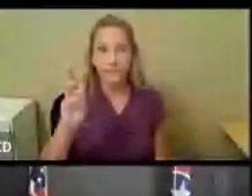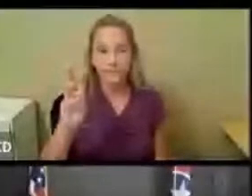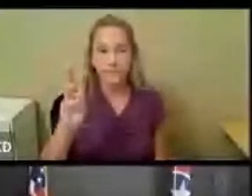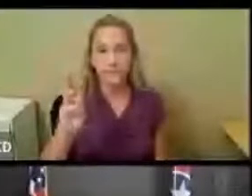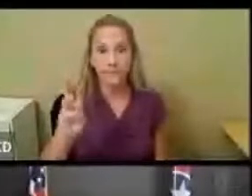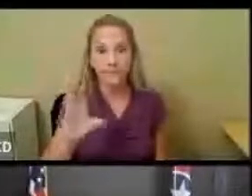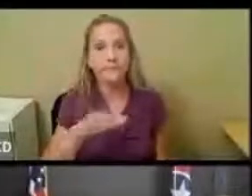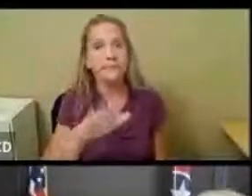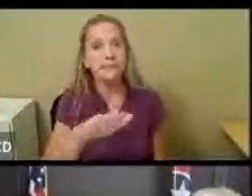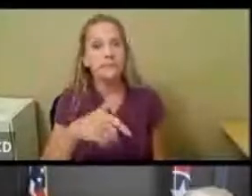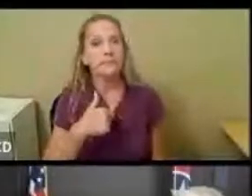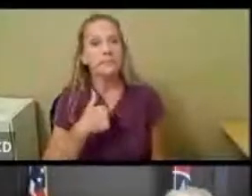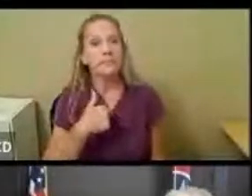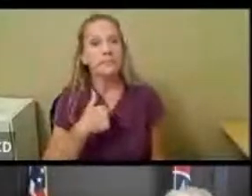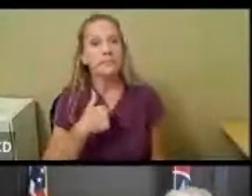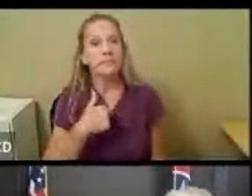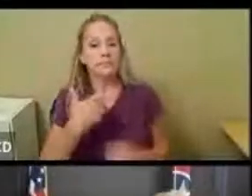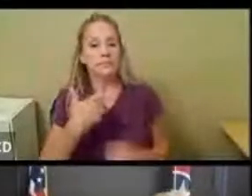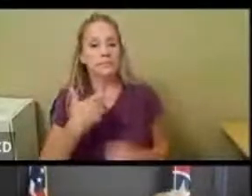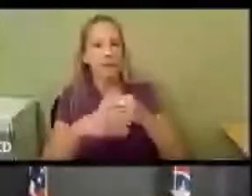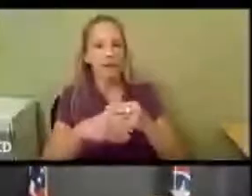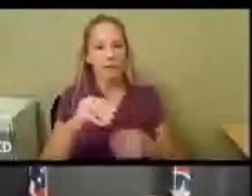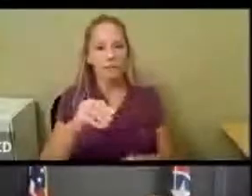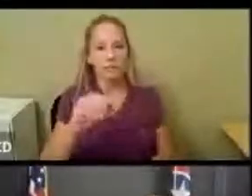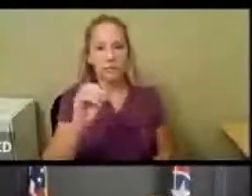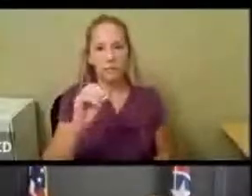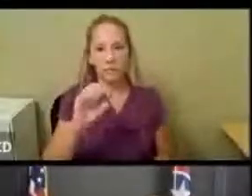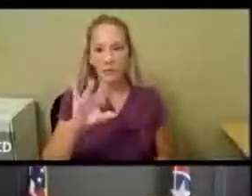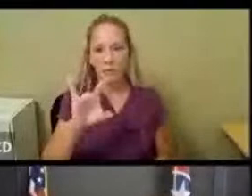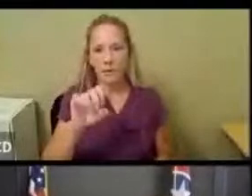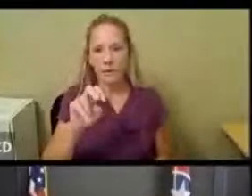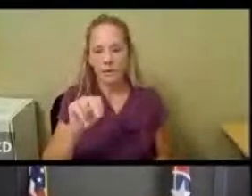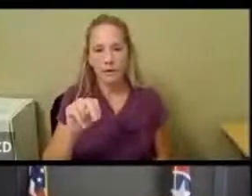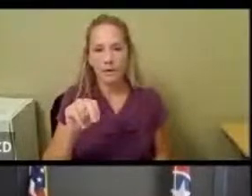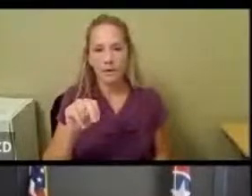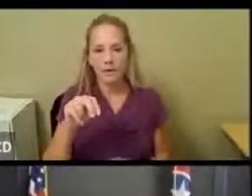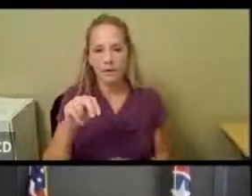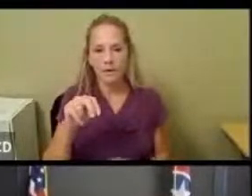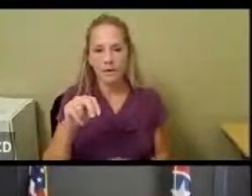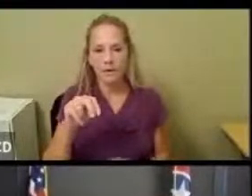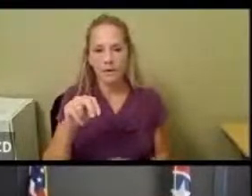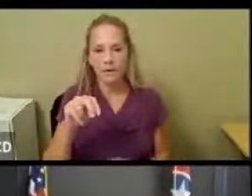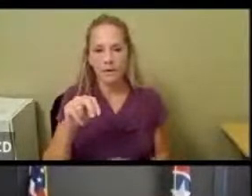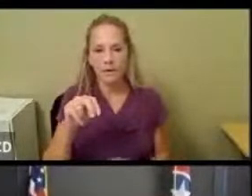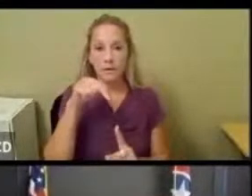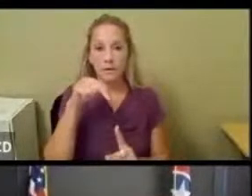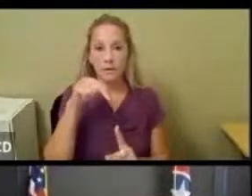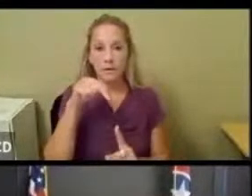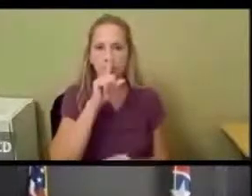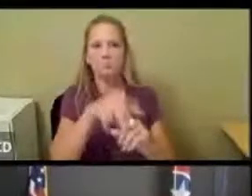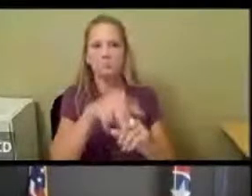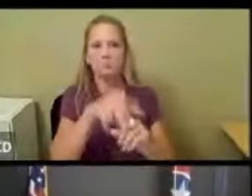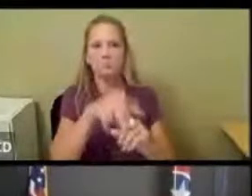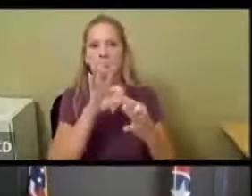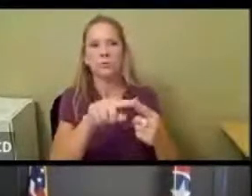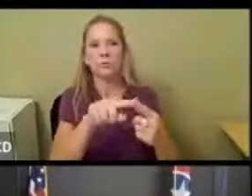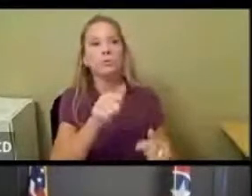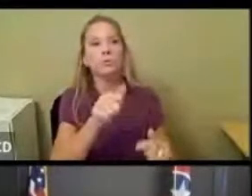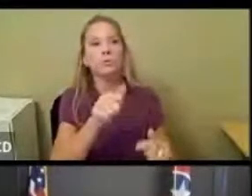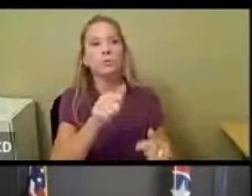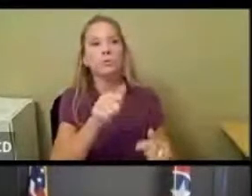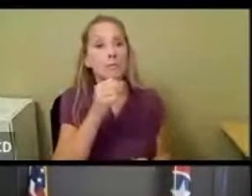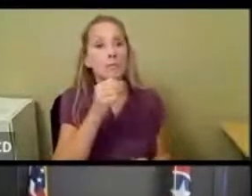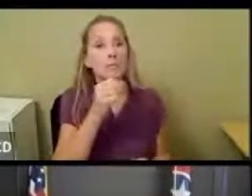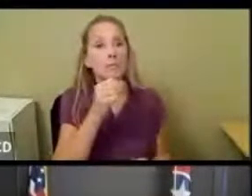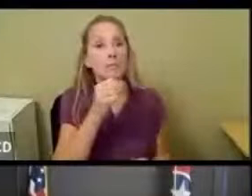I do want to say one thing. This does not apply to private homes. Some people thought it did,